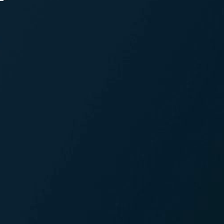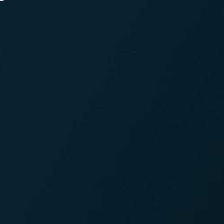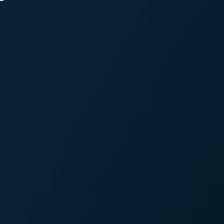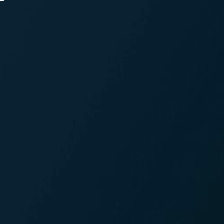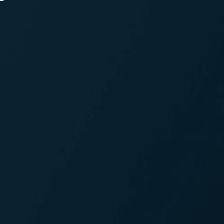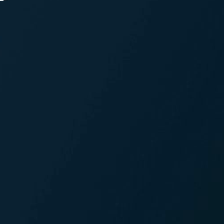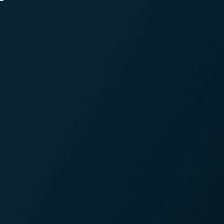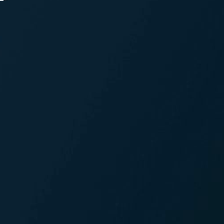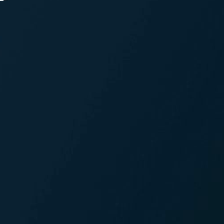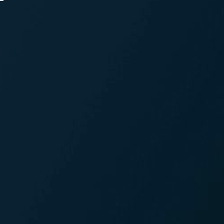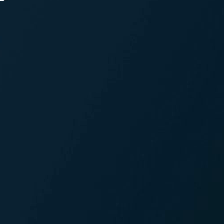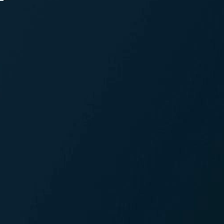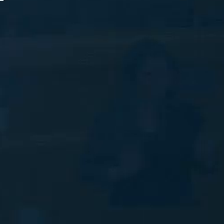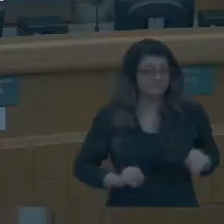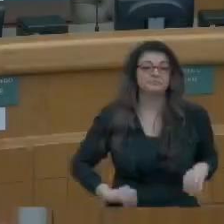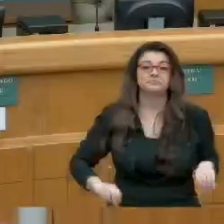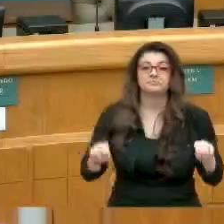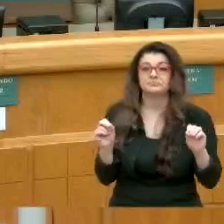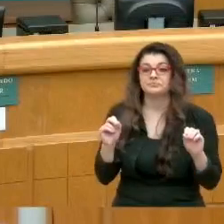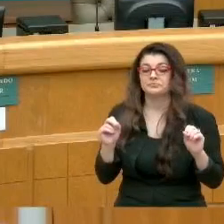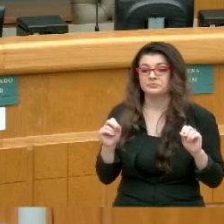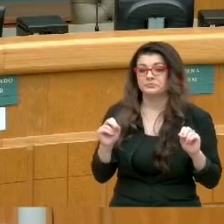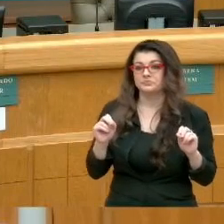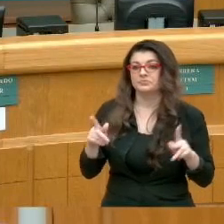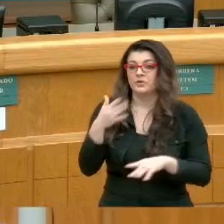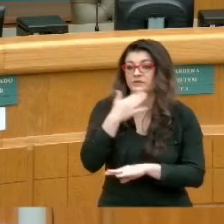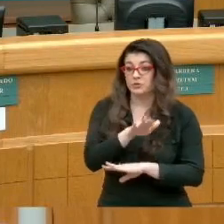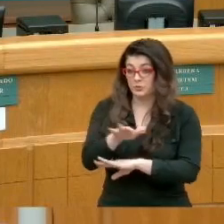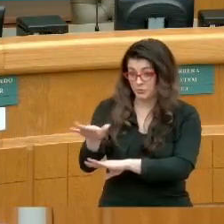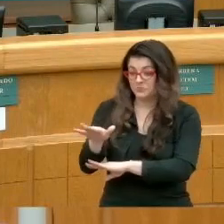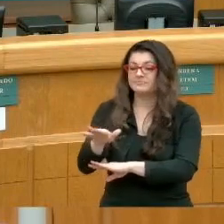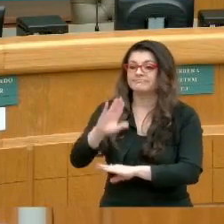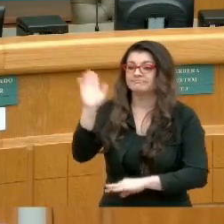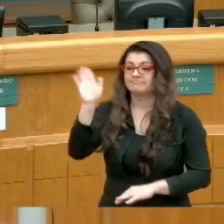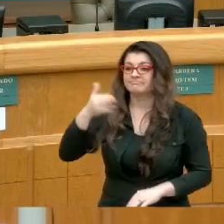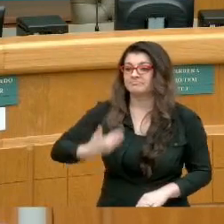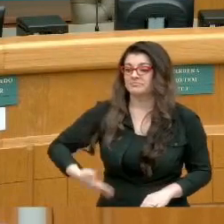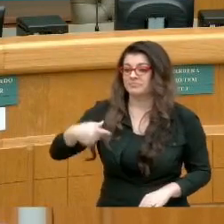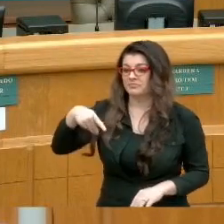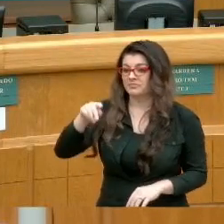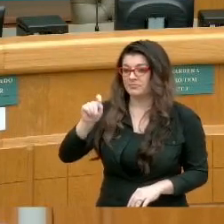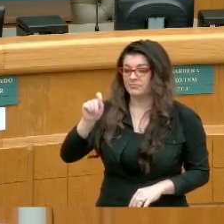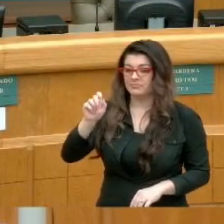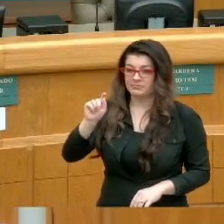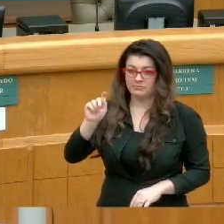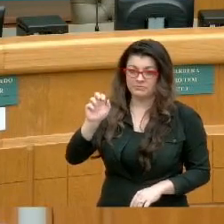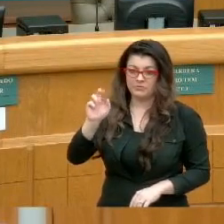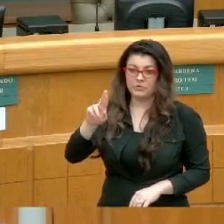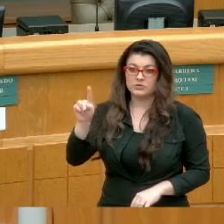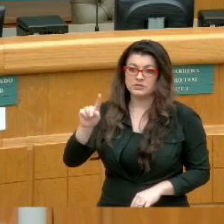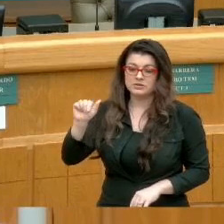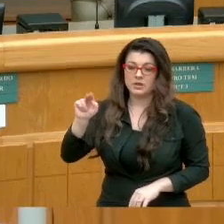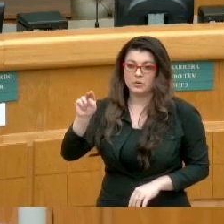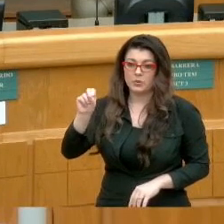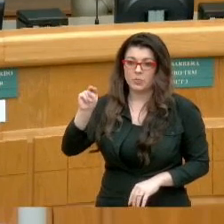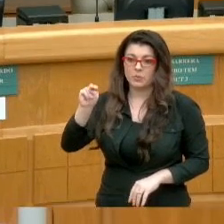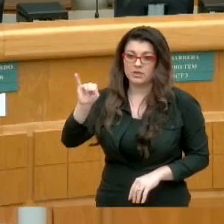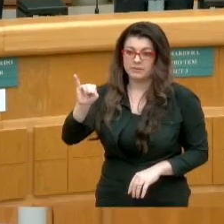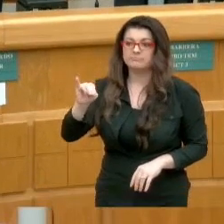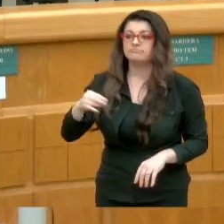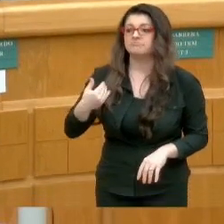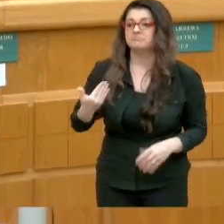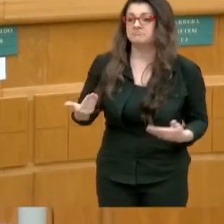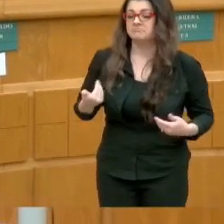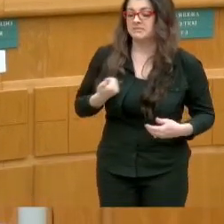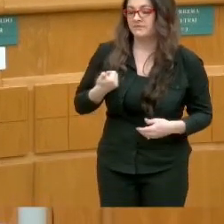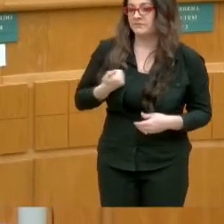Okay, we ready? Okay. Good afternoon, everybody. My name is Peter Zanoni. I'm Corpus Christi City Manager, and we're going to begin our